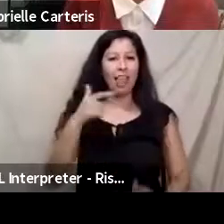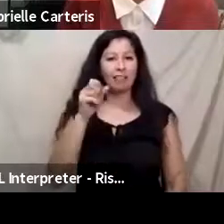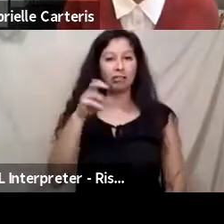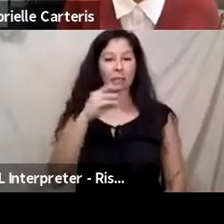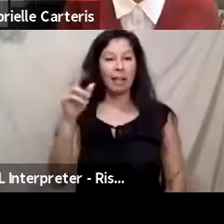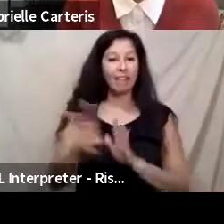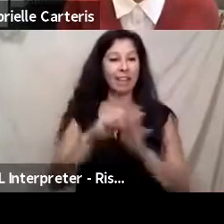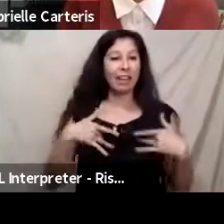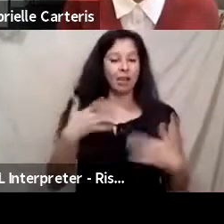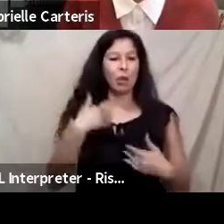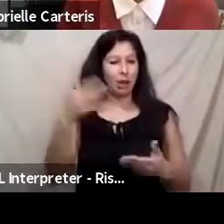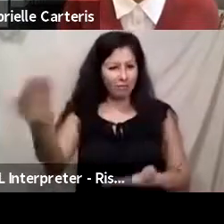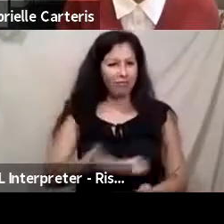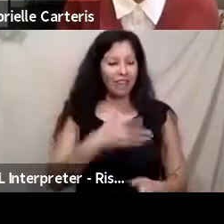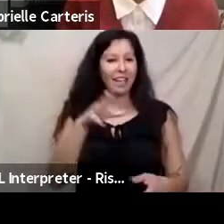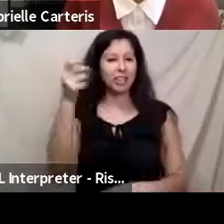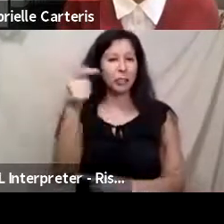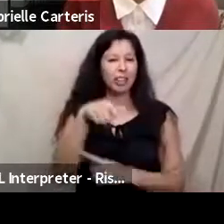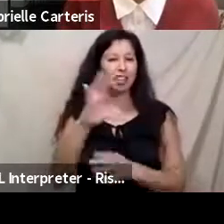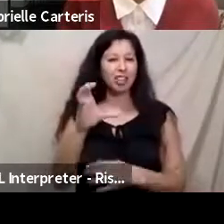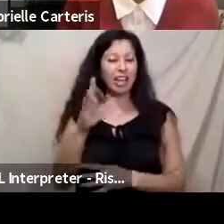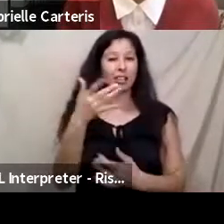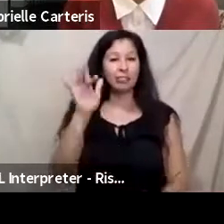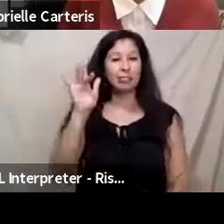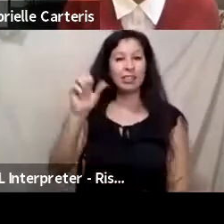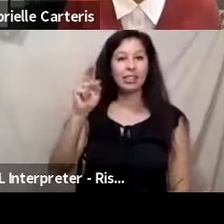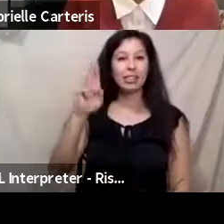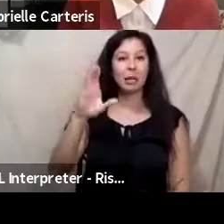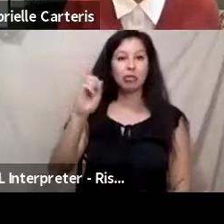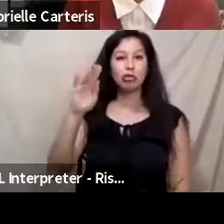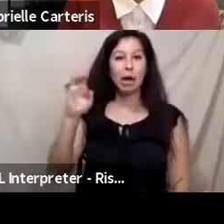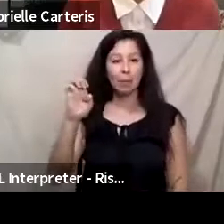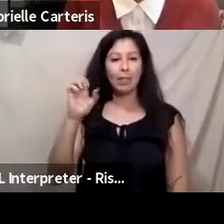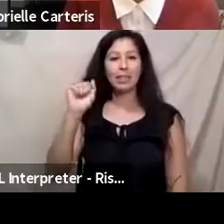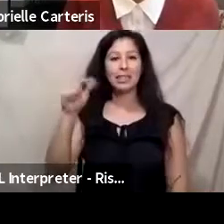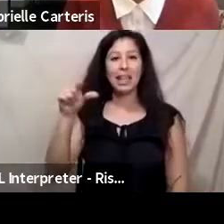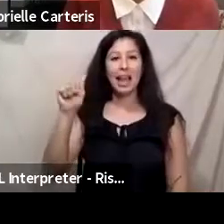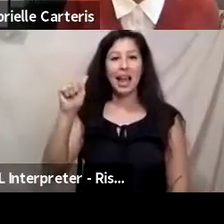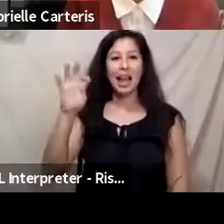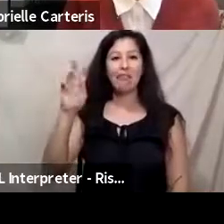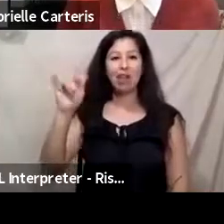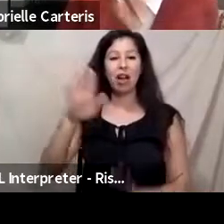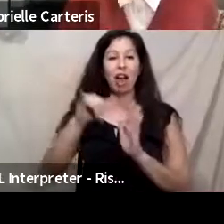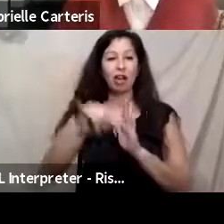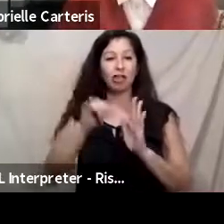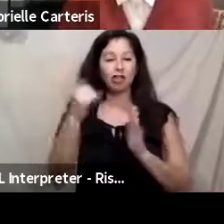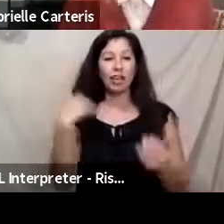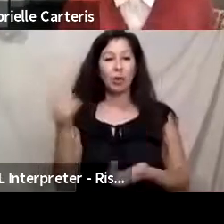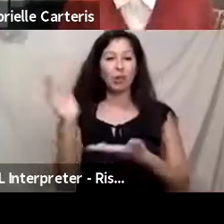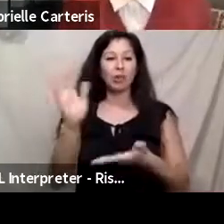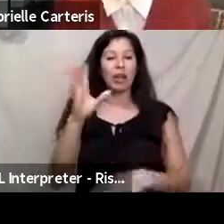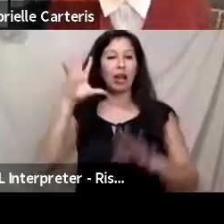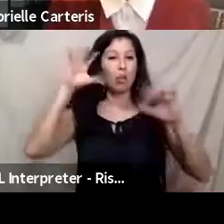we invite you to subscribe to this channel. You can go ahead and do that right now, SAG-AFTRA on YouTube. Today, we present the President's